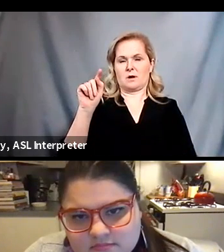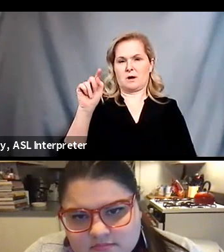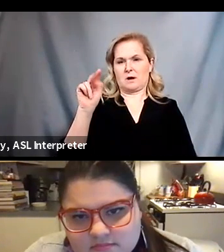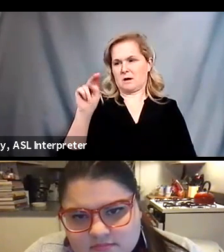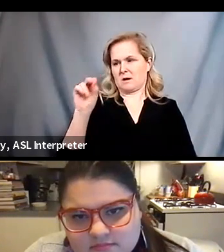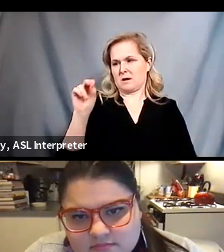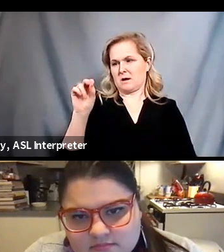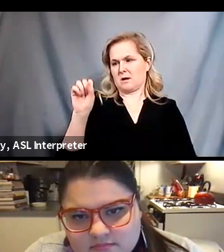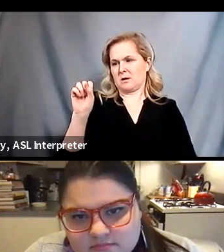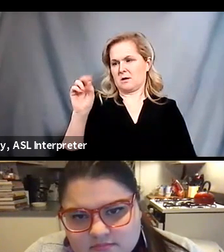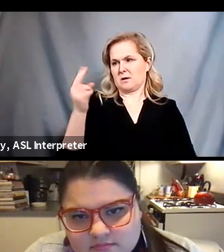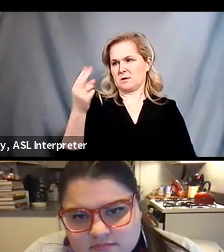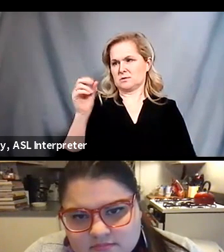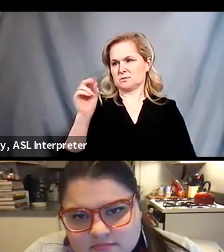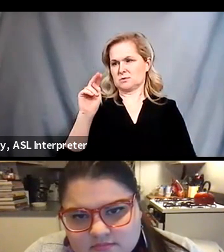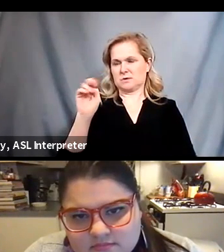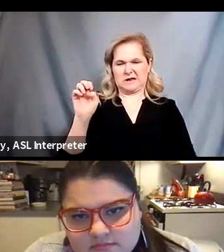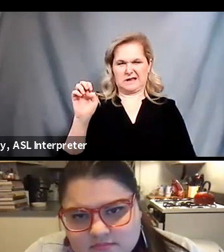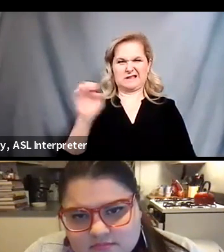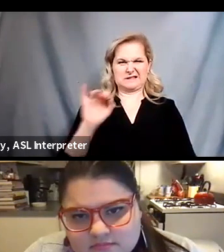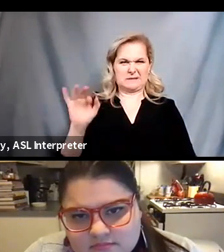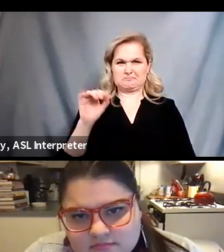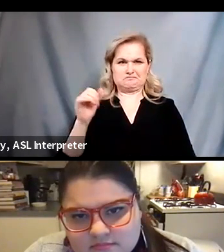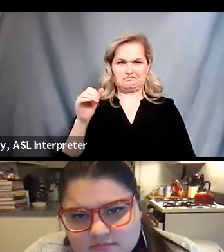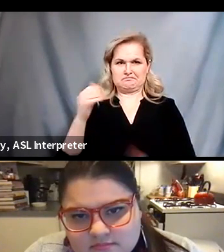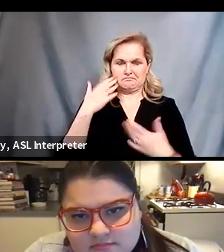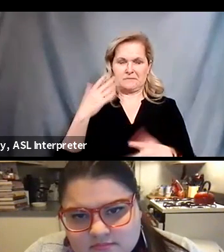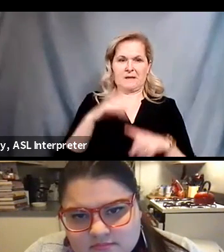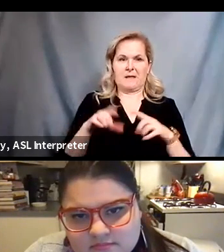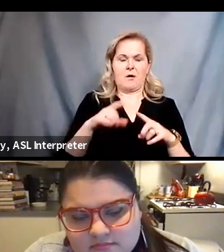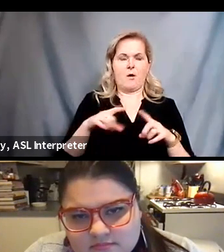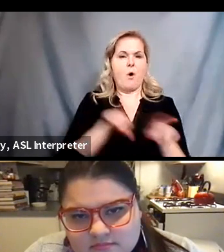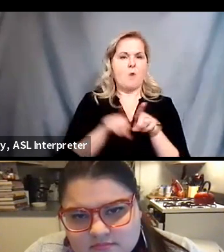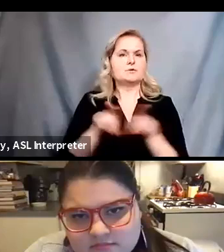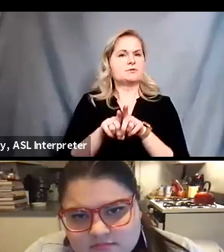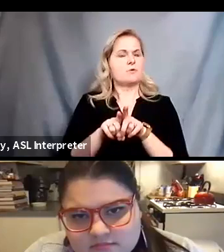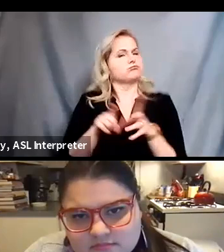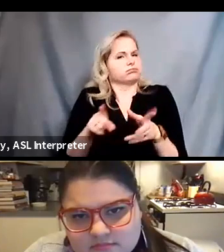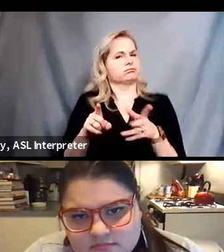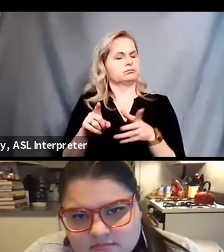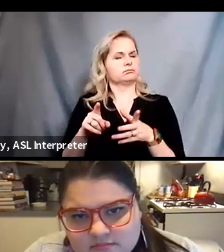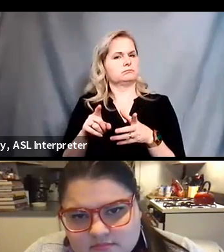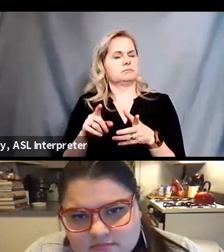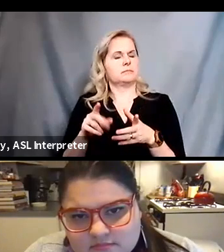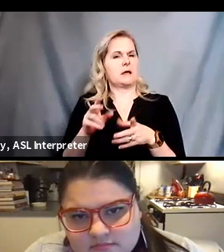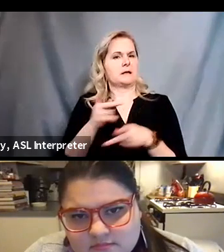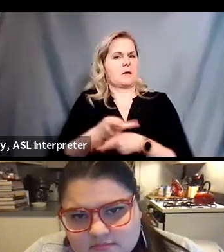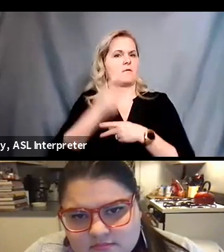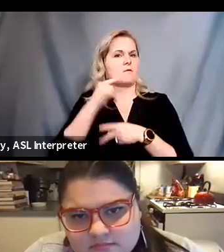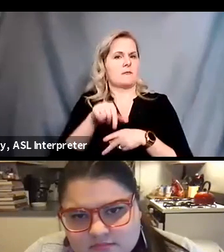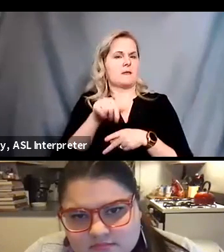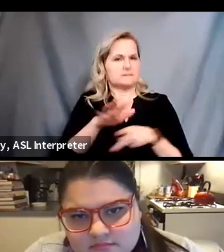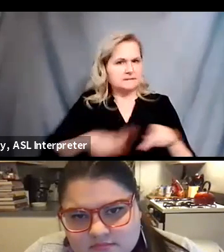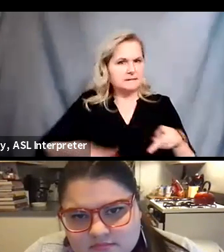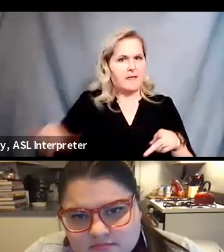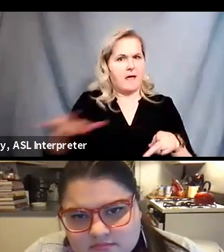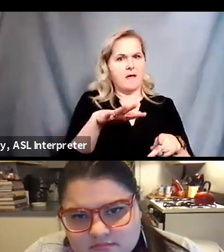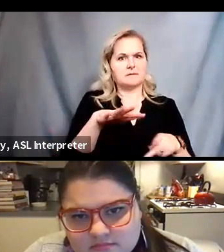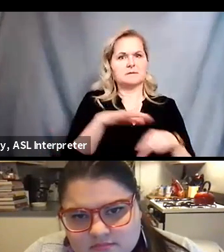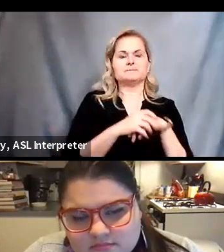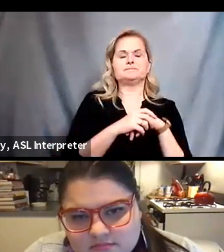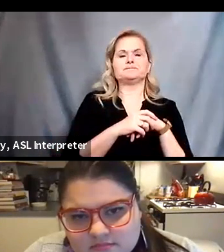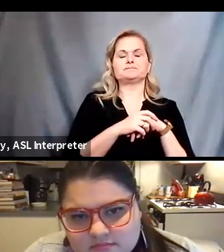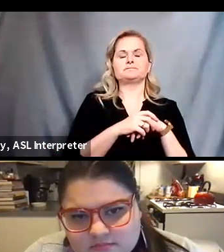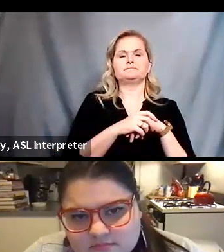who are also, you know, we're also stewards of this land and shared this land with the Mississauga Anishinaabeg.